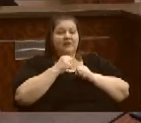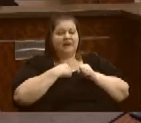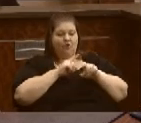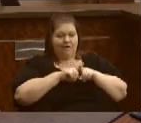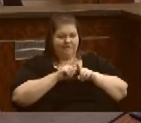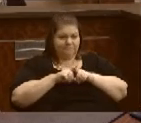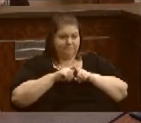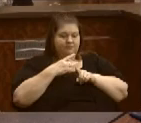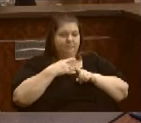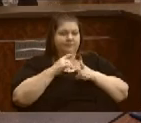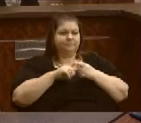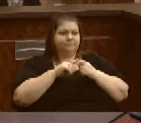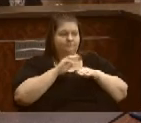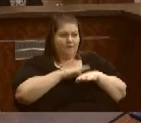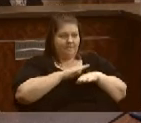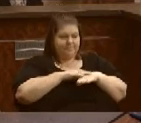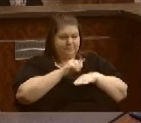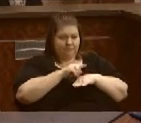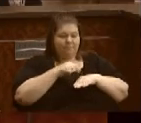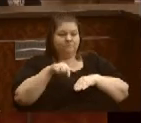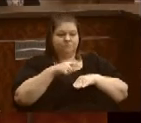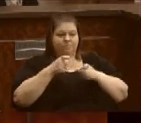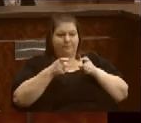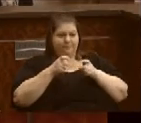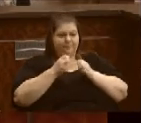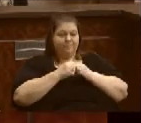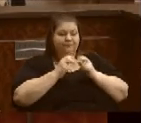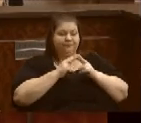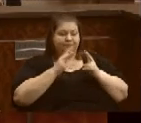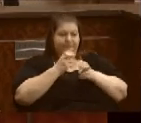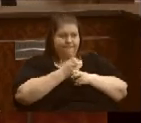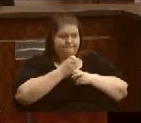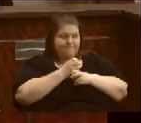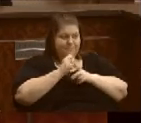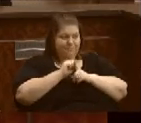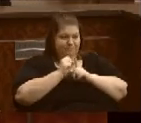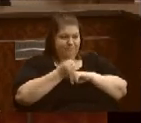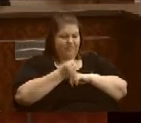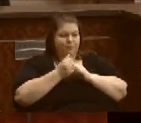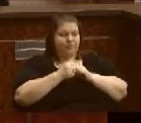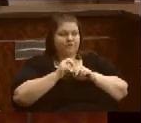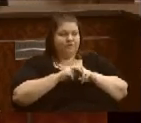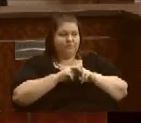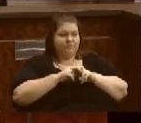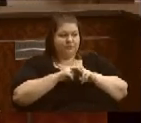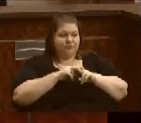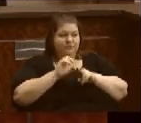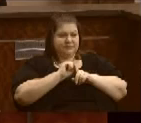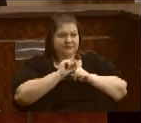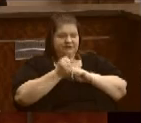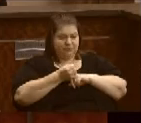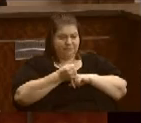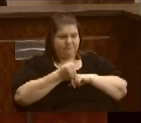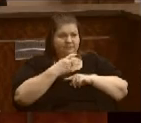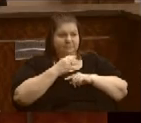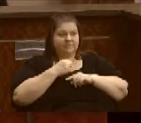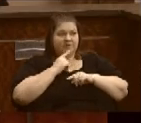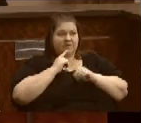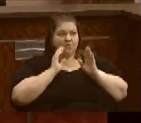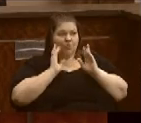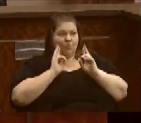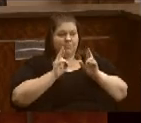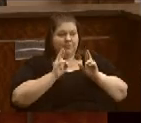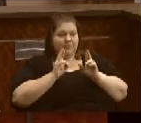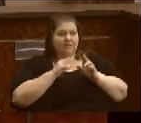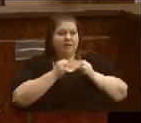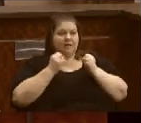to remind you all that we are dealing with a very difficult situation with the railroad station. And I'm hoping that a